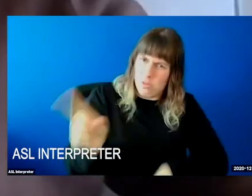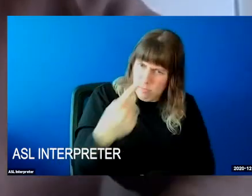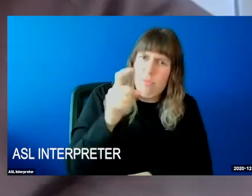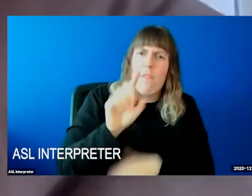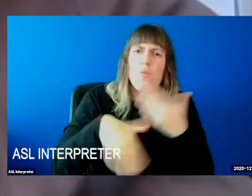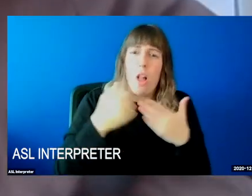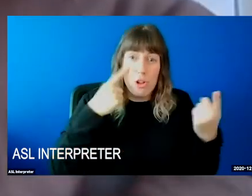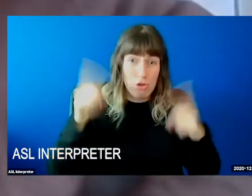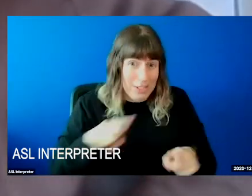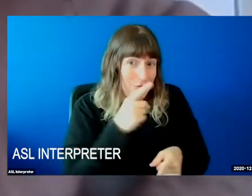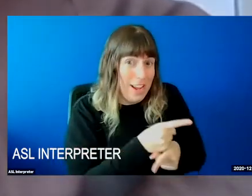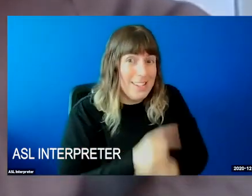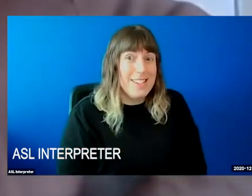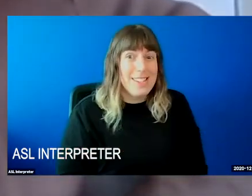agreement.